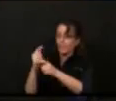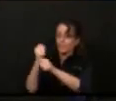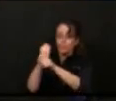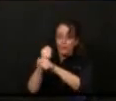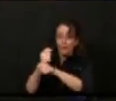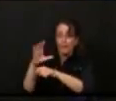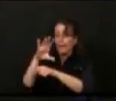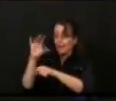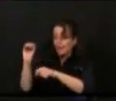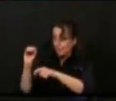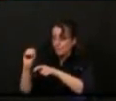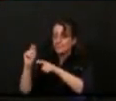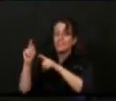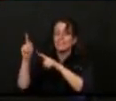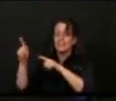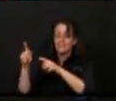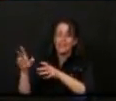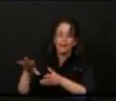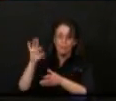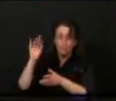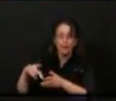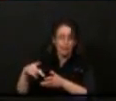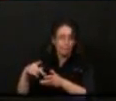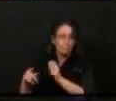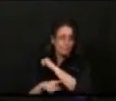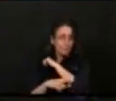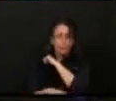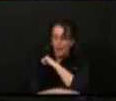compost. And then third,